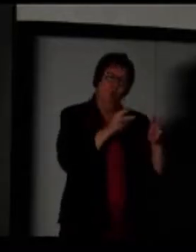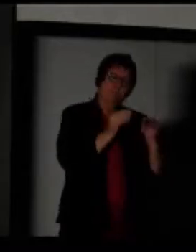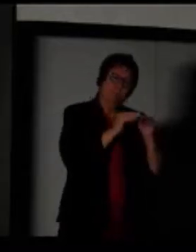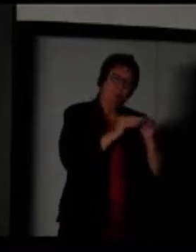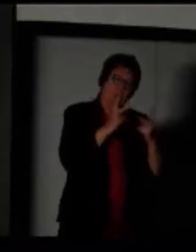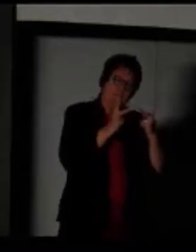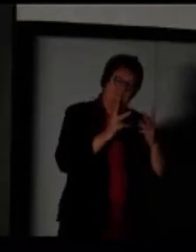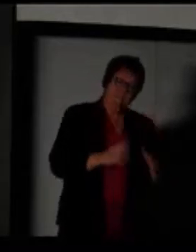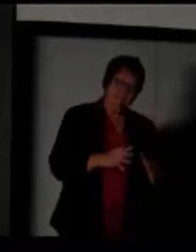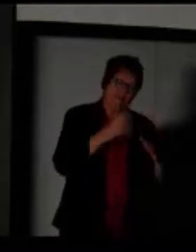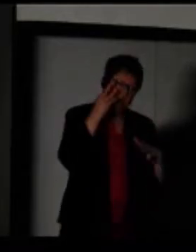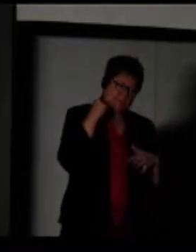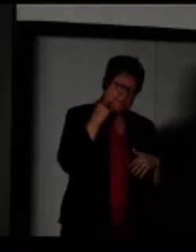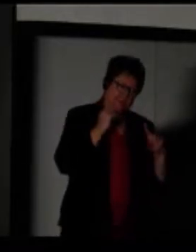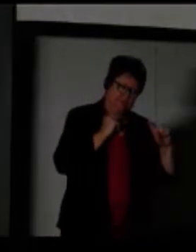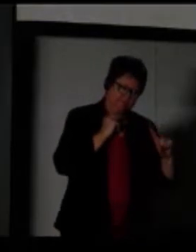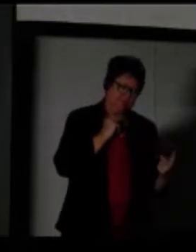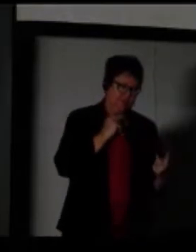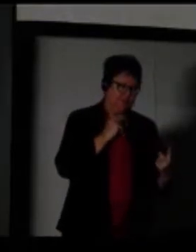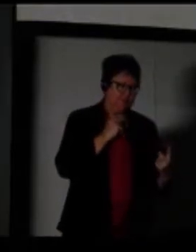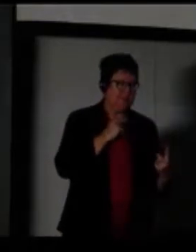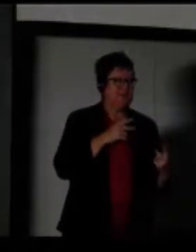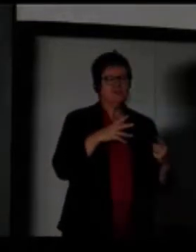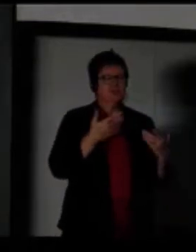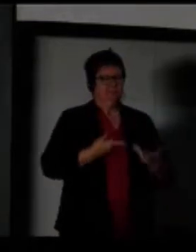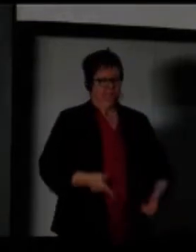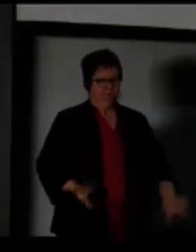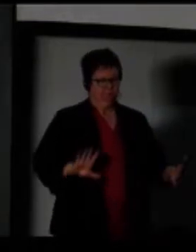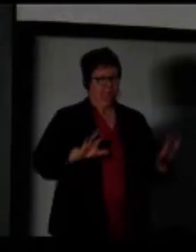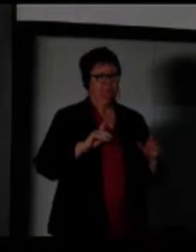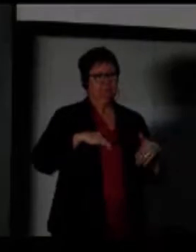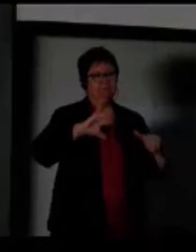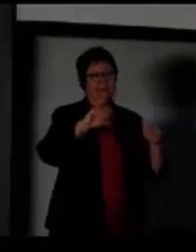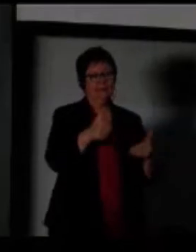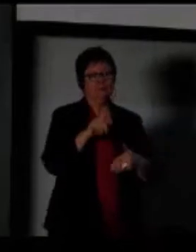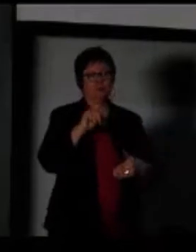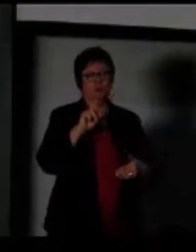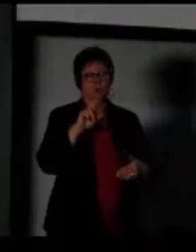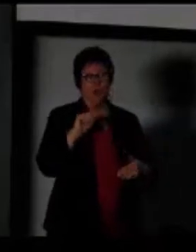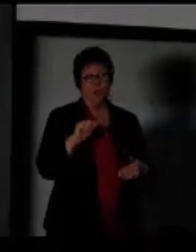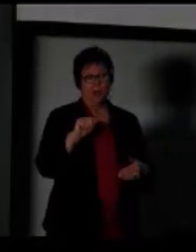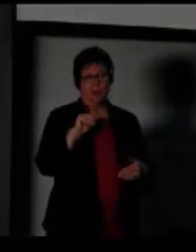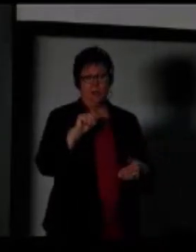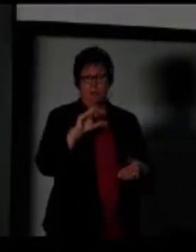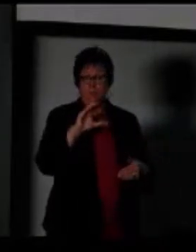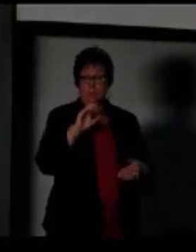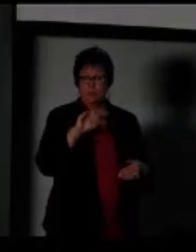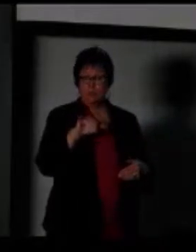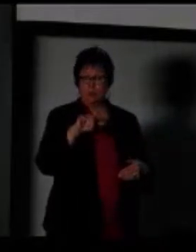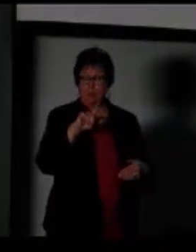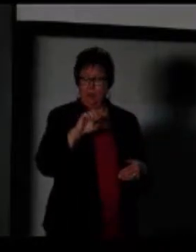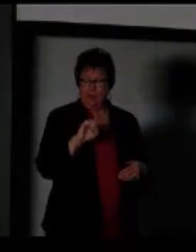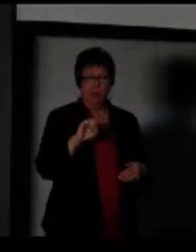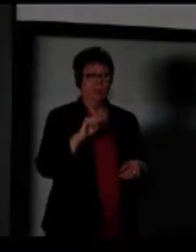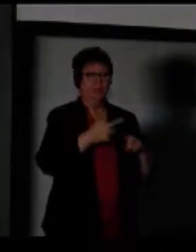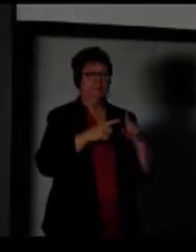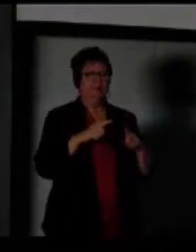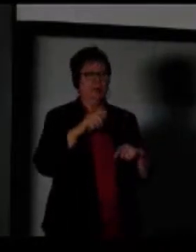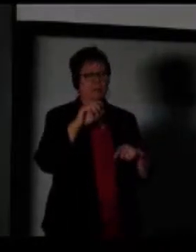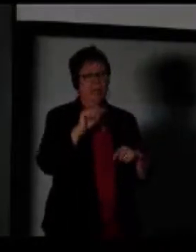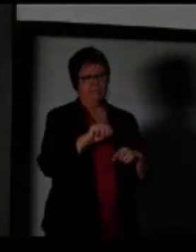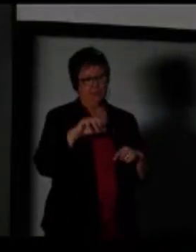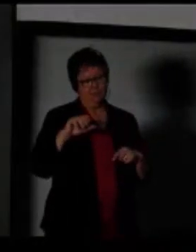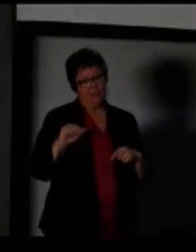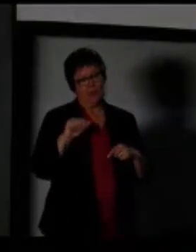first. So let me introduce our next speaker. Laura Coyle will come up. She's from the African American History and